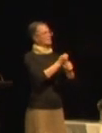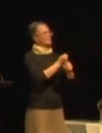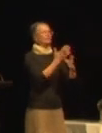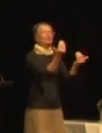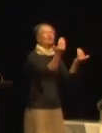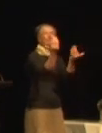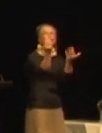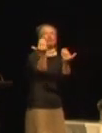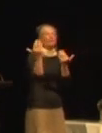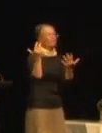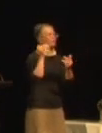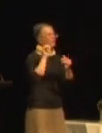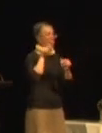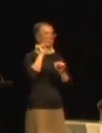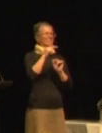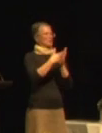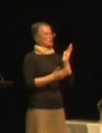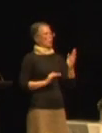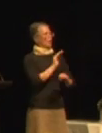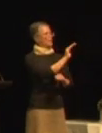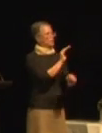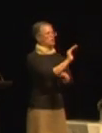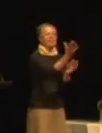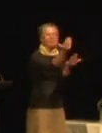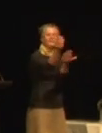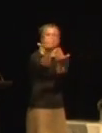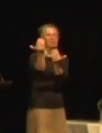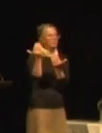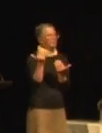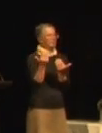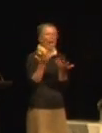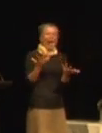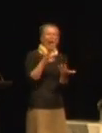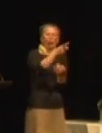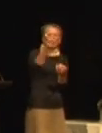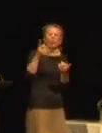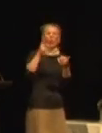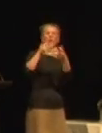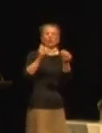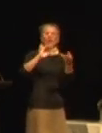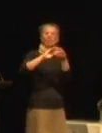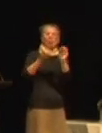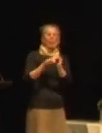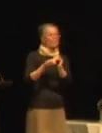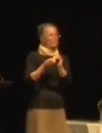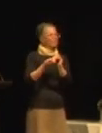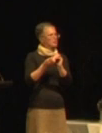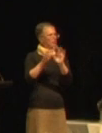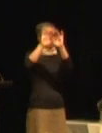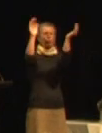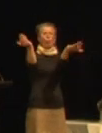of the future, the story of how people are pragmatically solving problems together, happens in neighborhoods around the